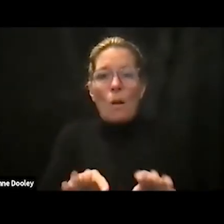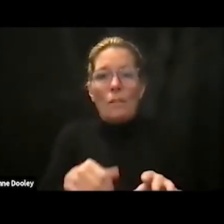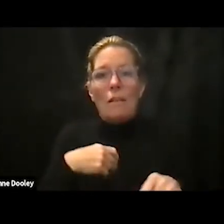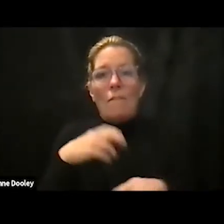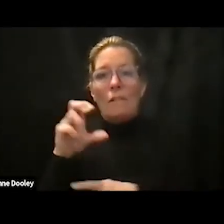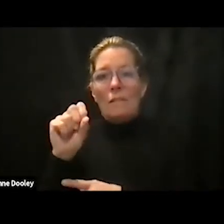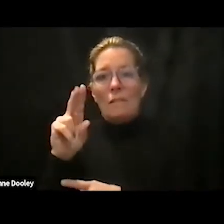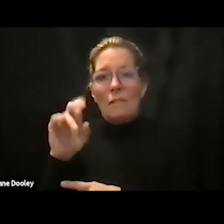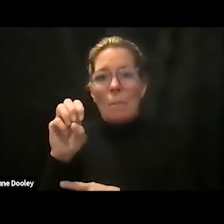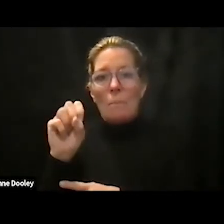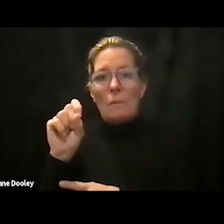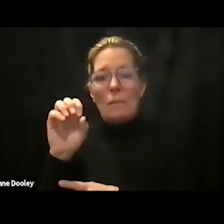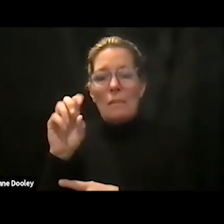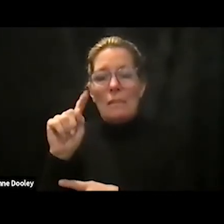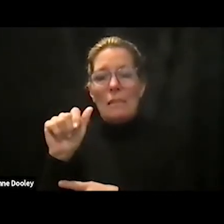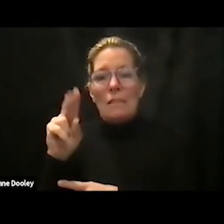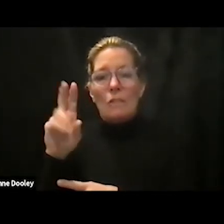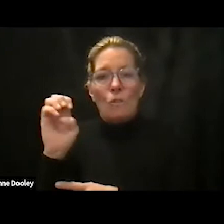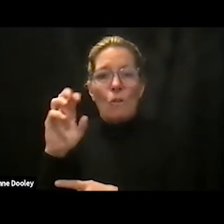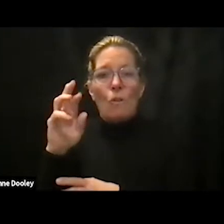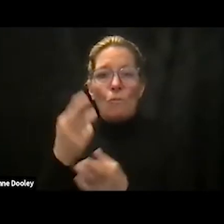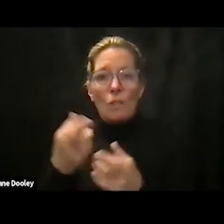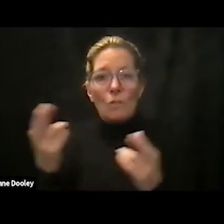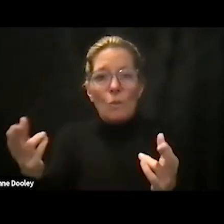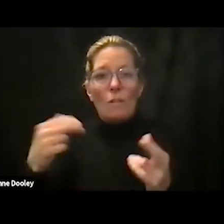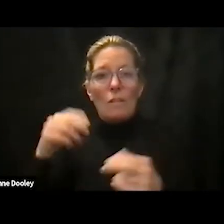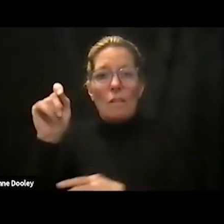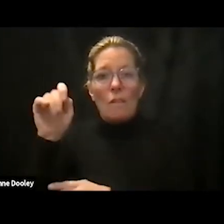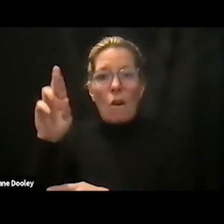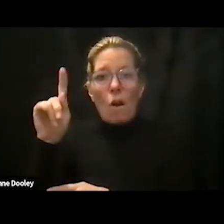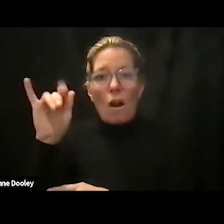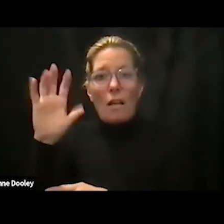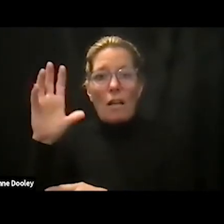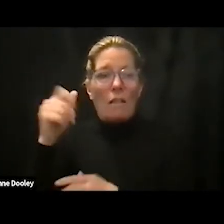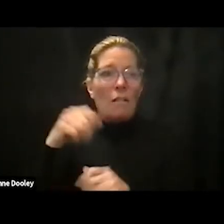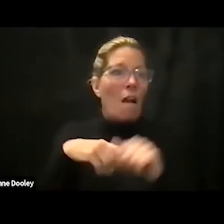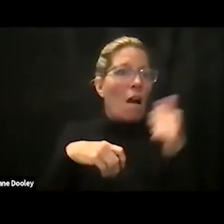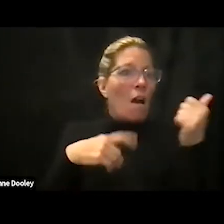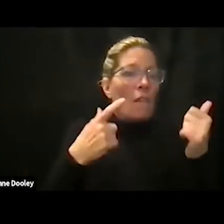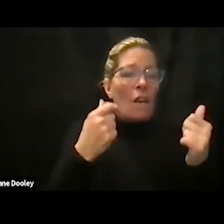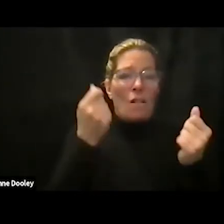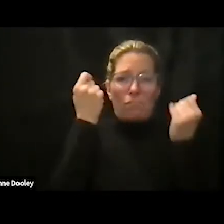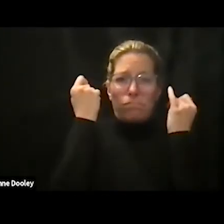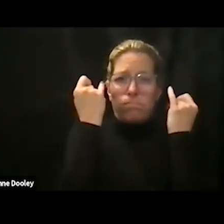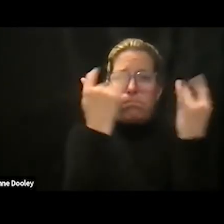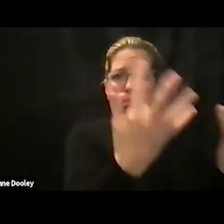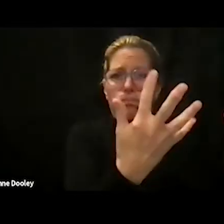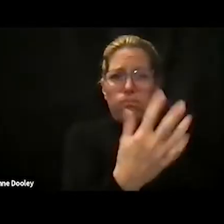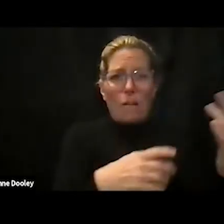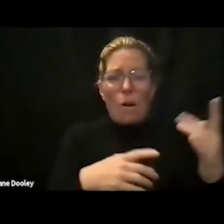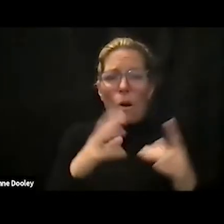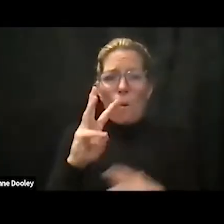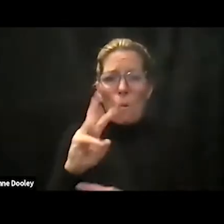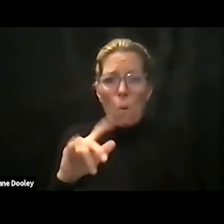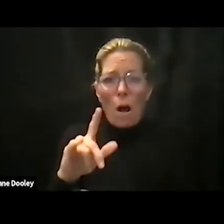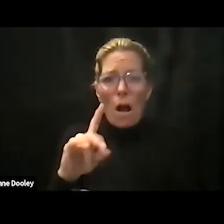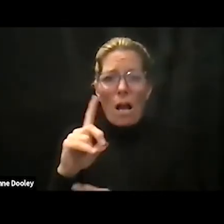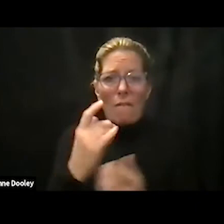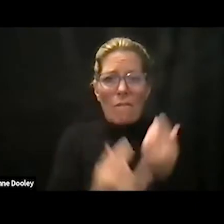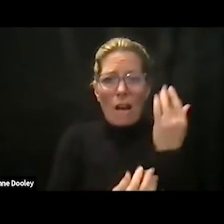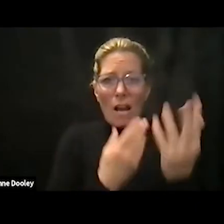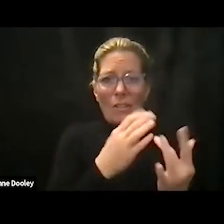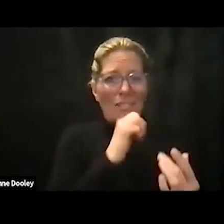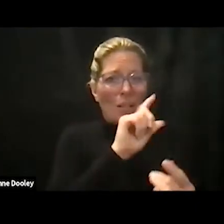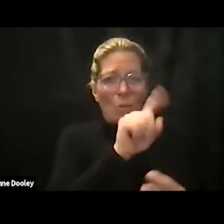Arctic, from, you know, the raging wildfires, not only in California, but all over the world,